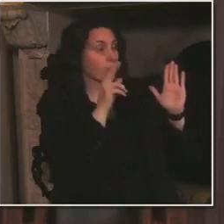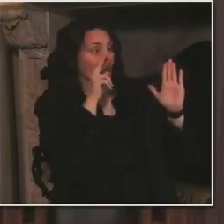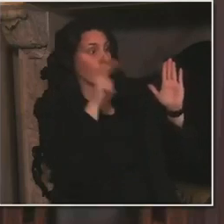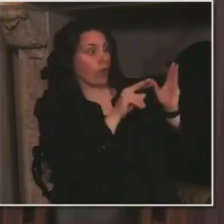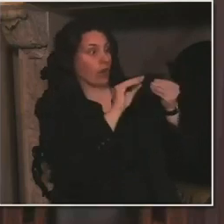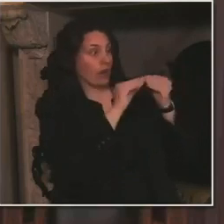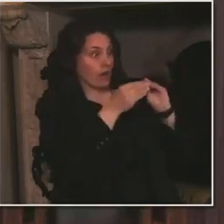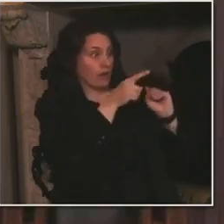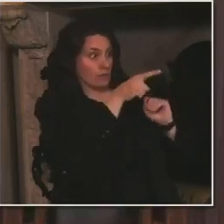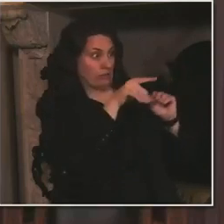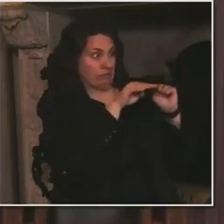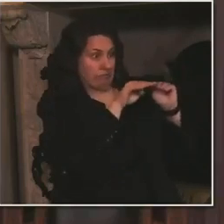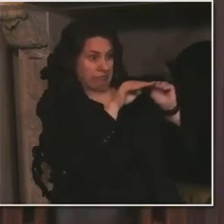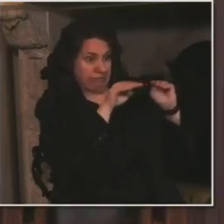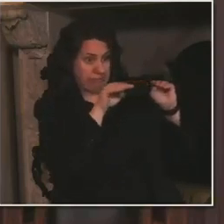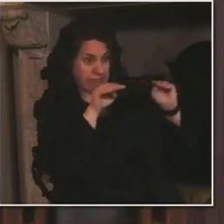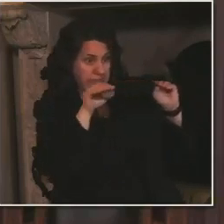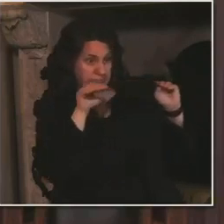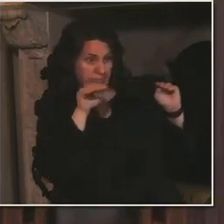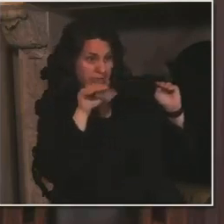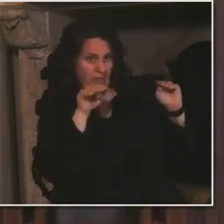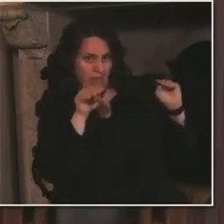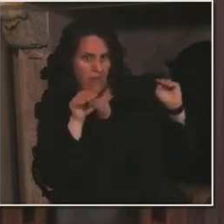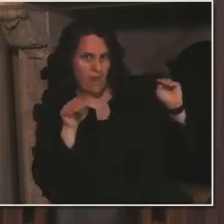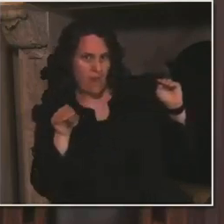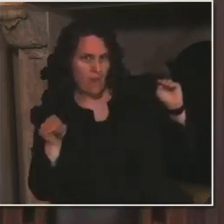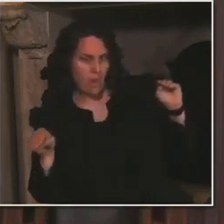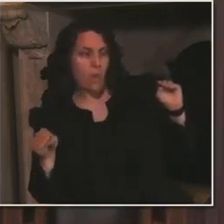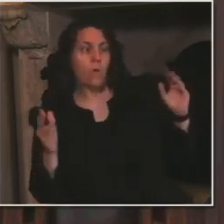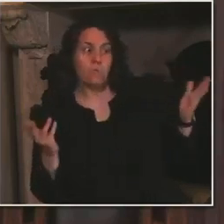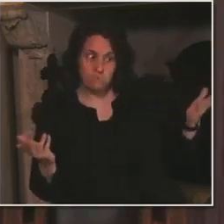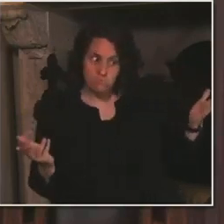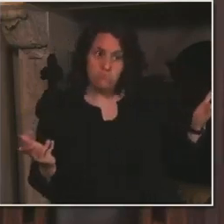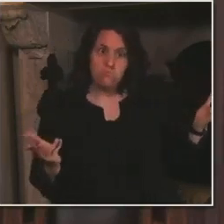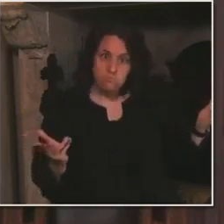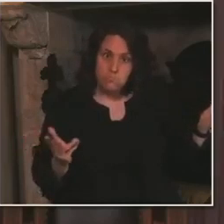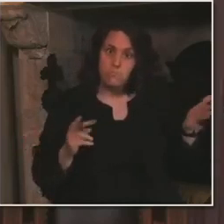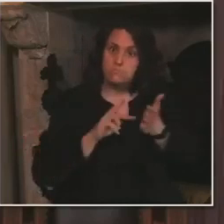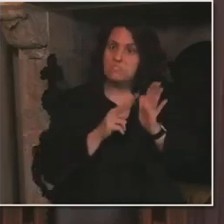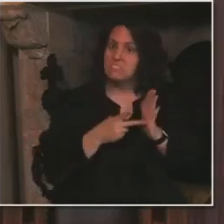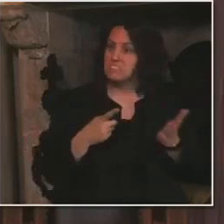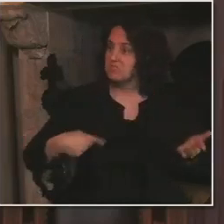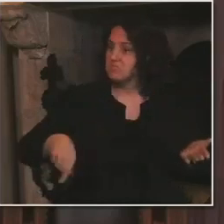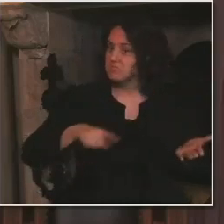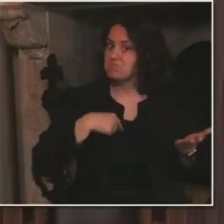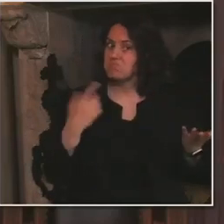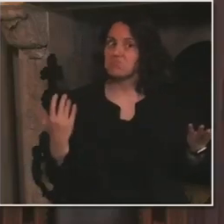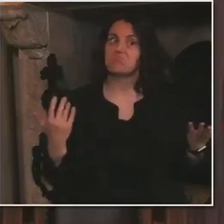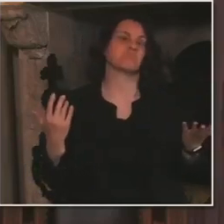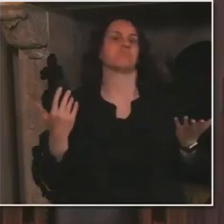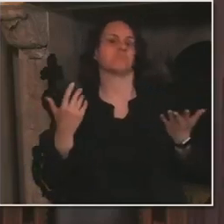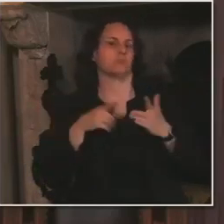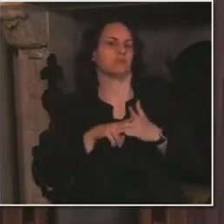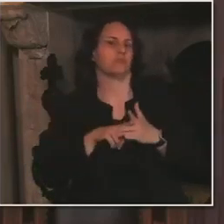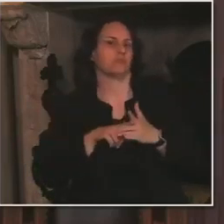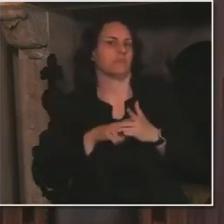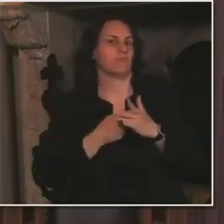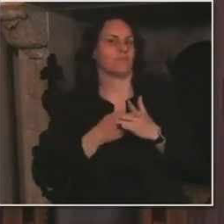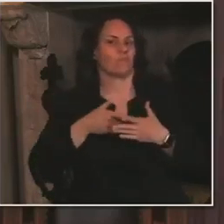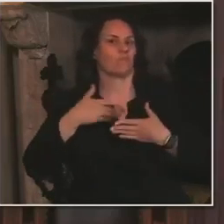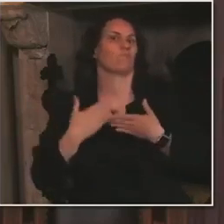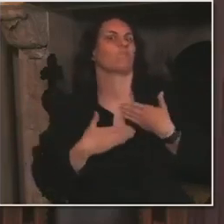do head downward in a significant way, then that speeds up the process. If it's stable,